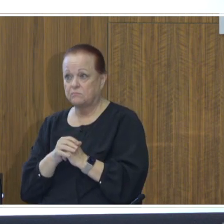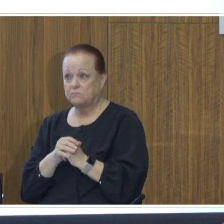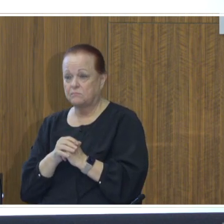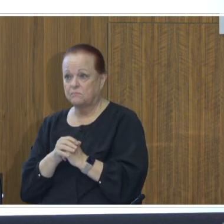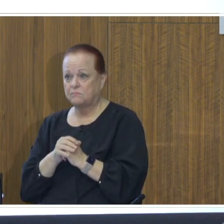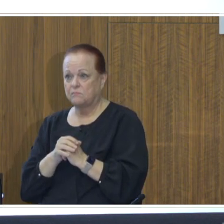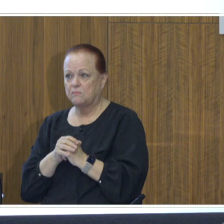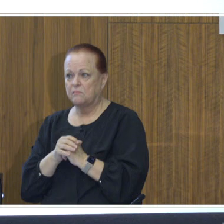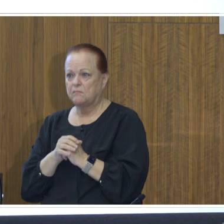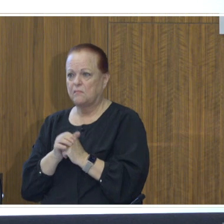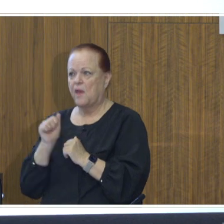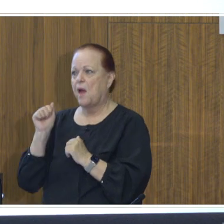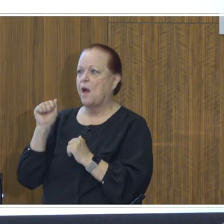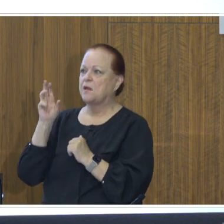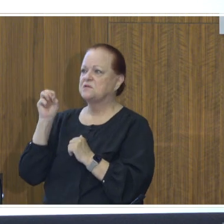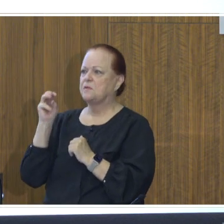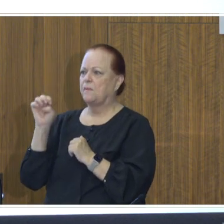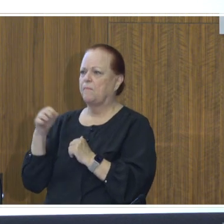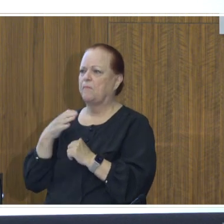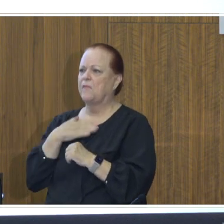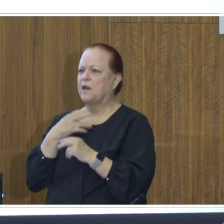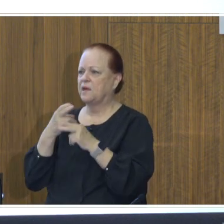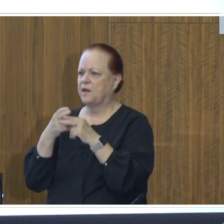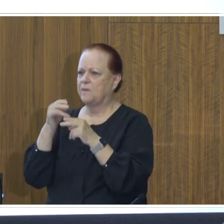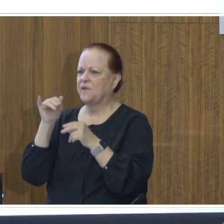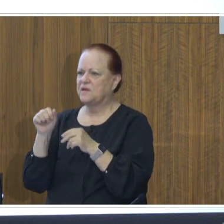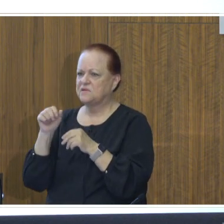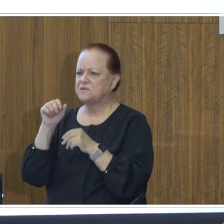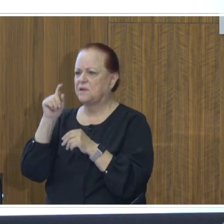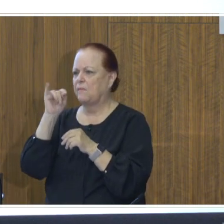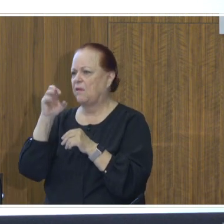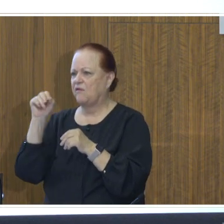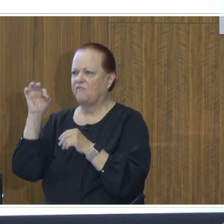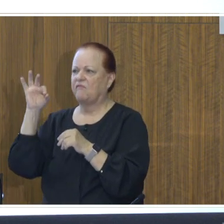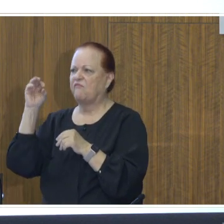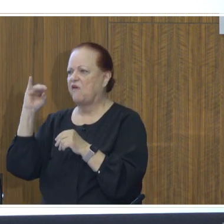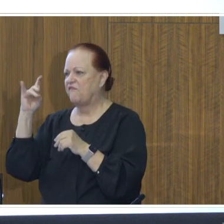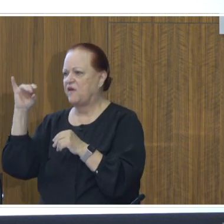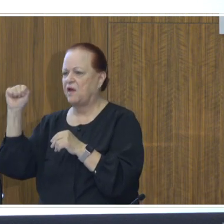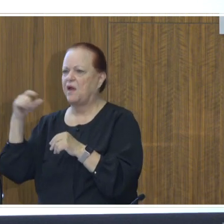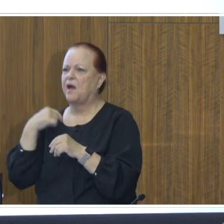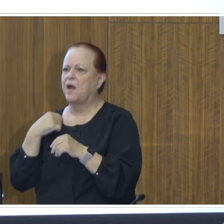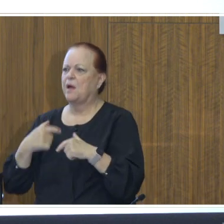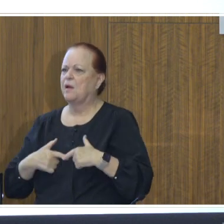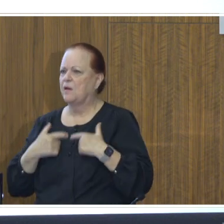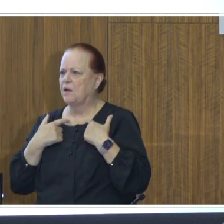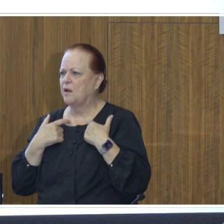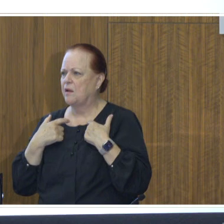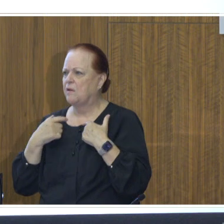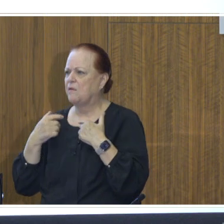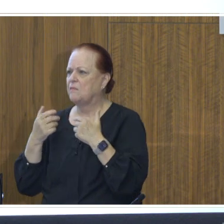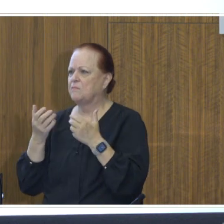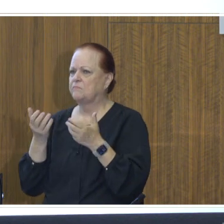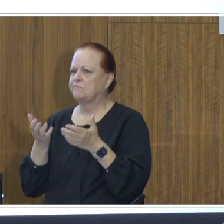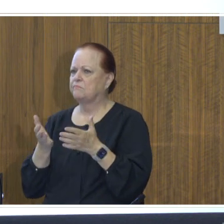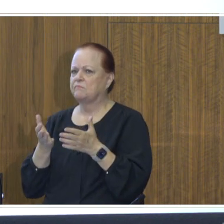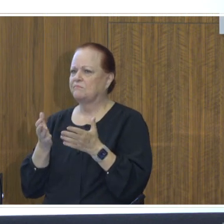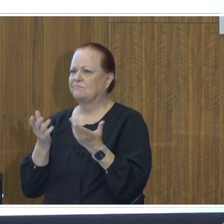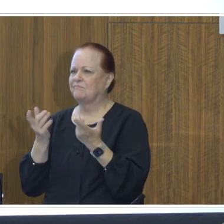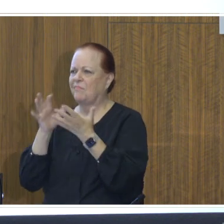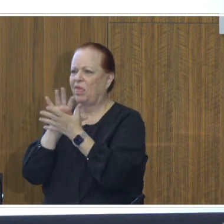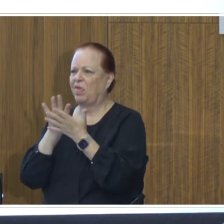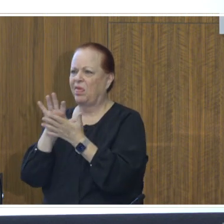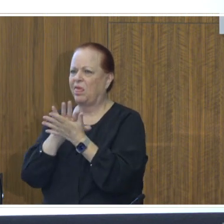Awesome. Hi, everyone. My name is Neil Pavia. I am a resident of Hampton and also here with the